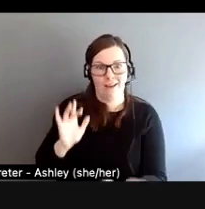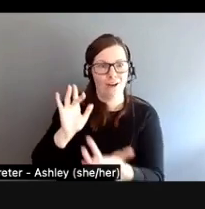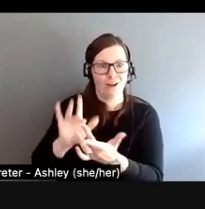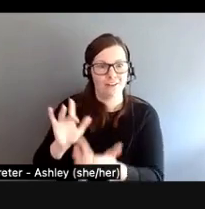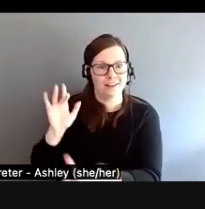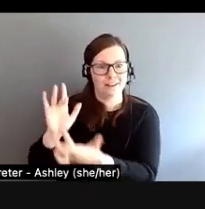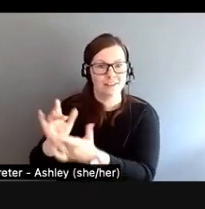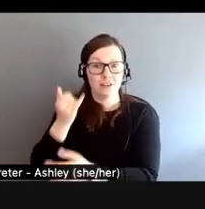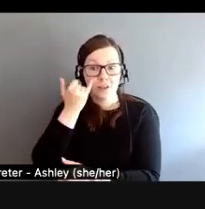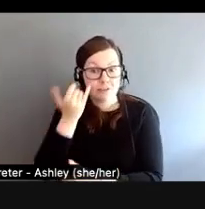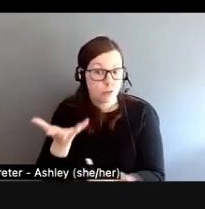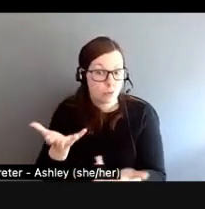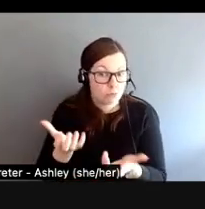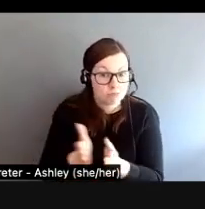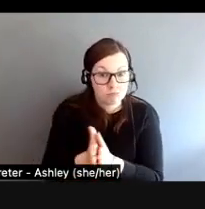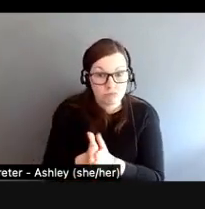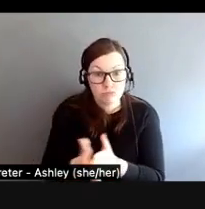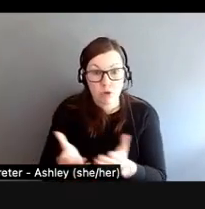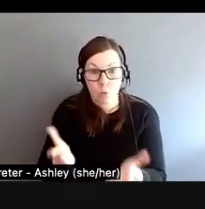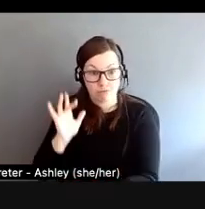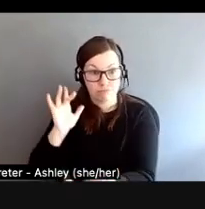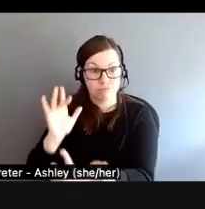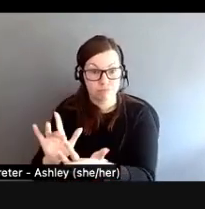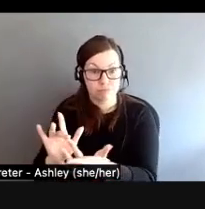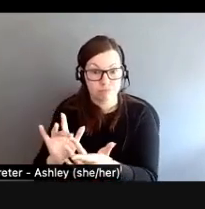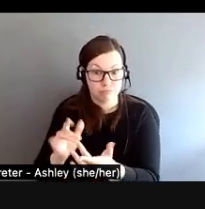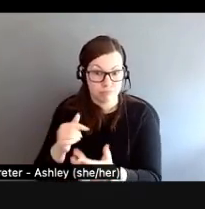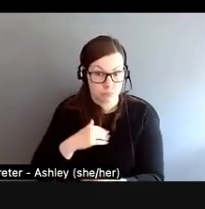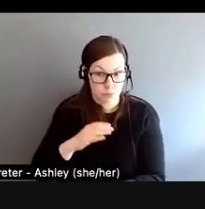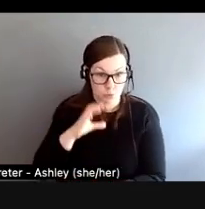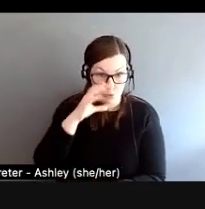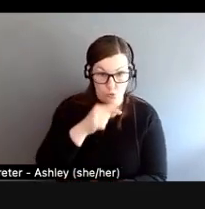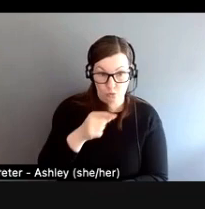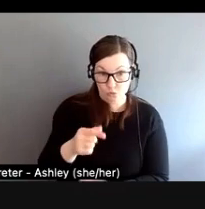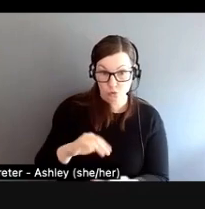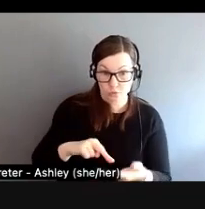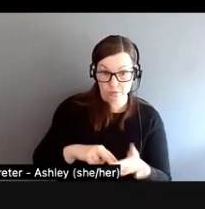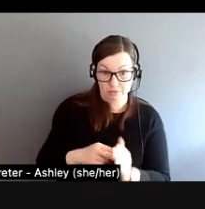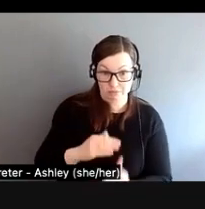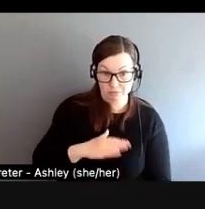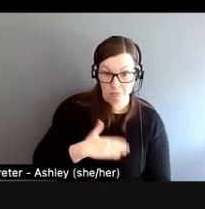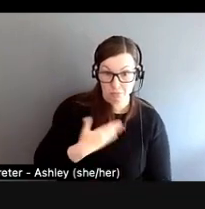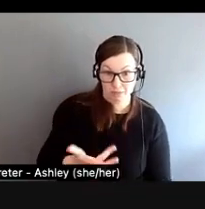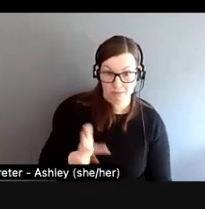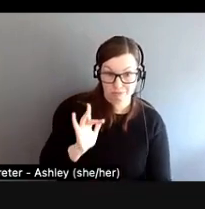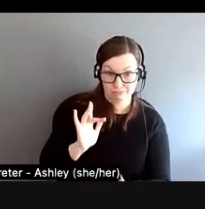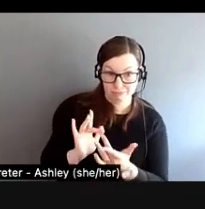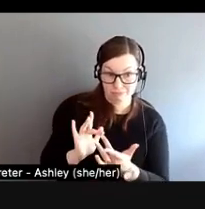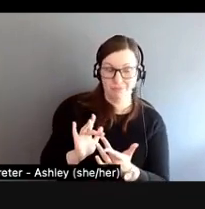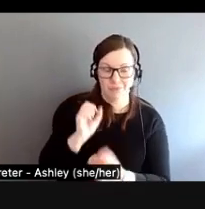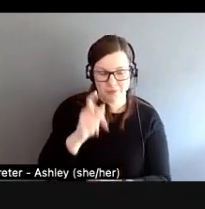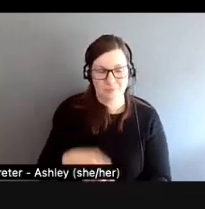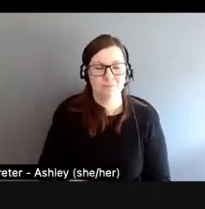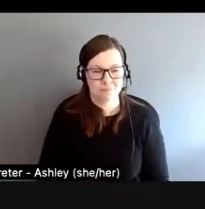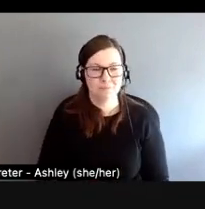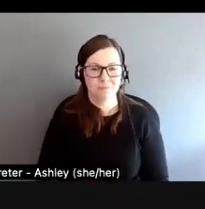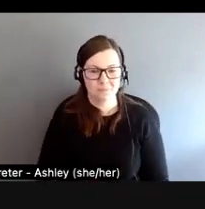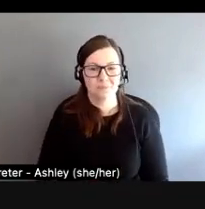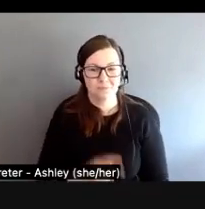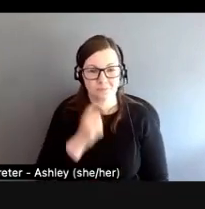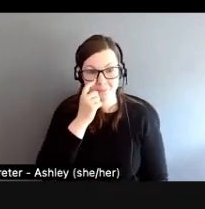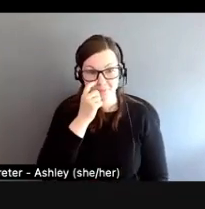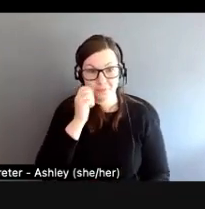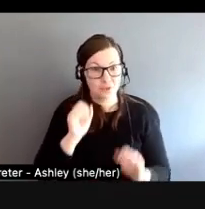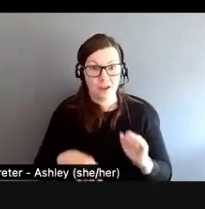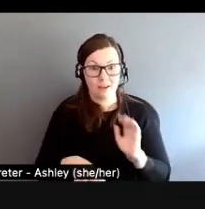or want to get in touch, I'm assuming that's an invitation that you're putting out. Is that right? Yeah. You can find them on TikTok